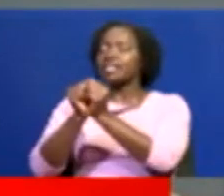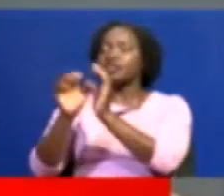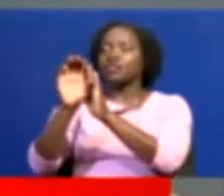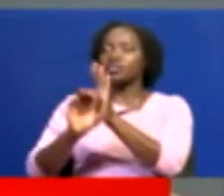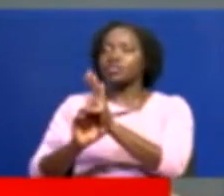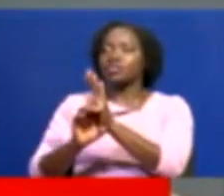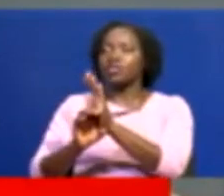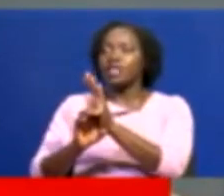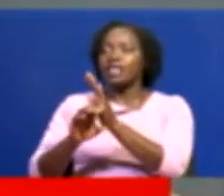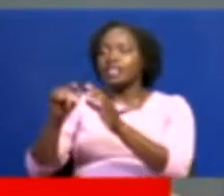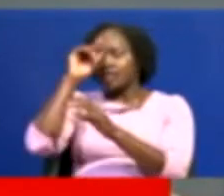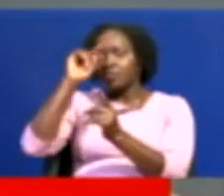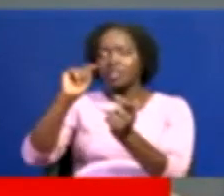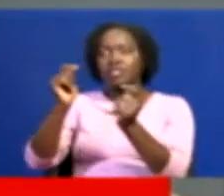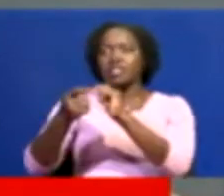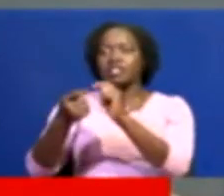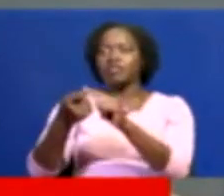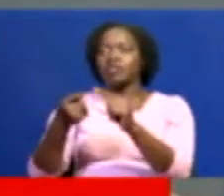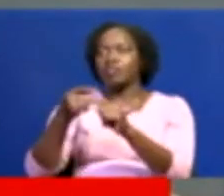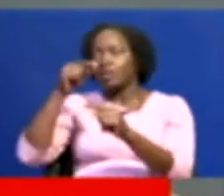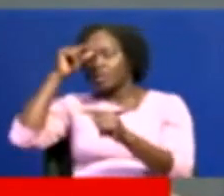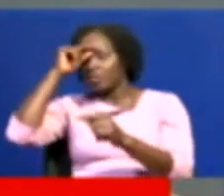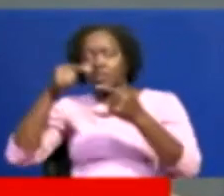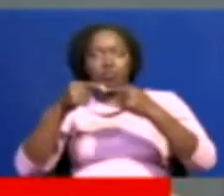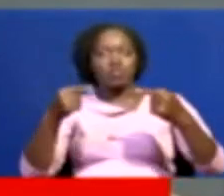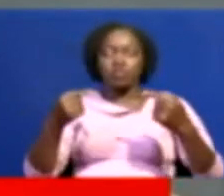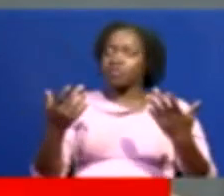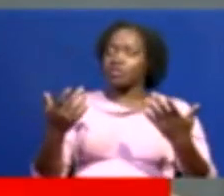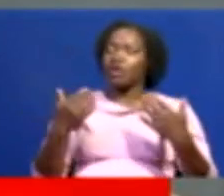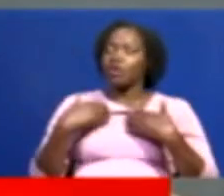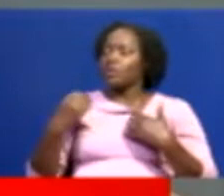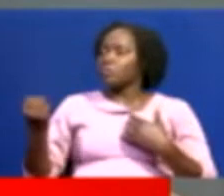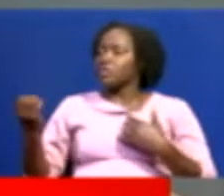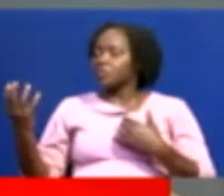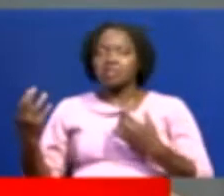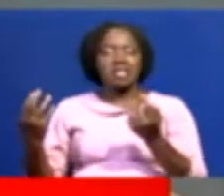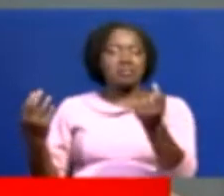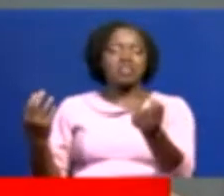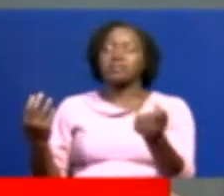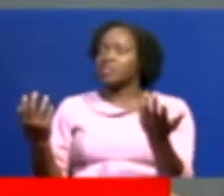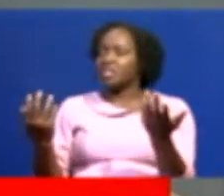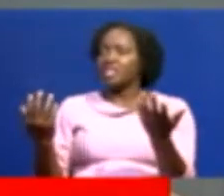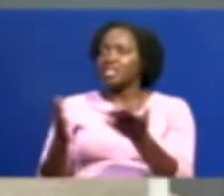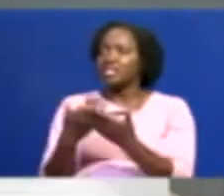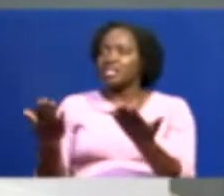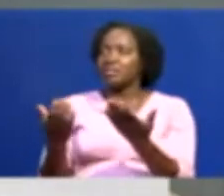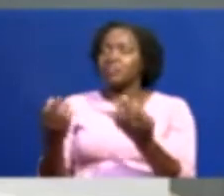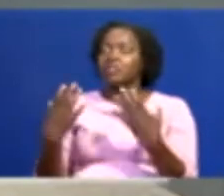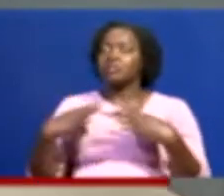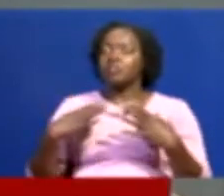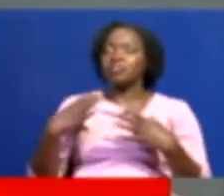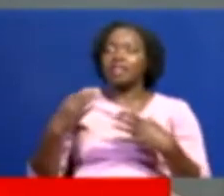our form of government changed from government and opposition. We have majority and minority, mm-hmm. something that many people